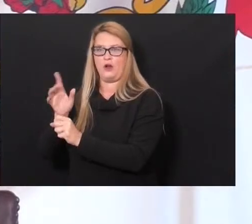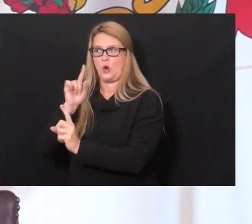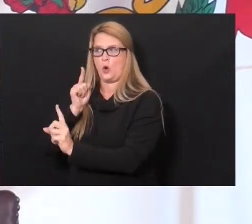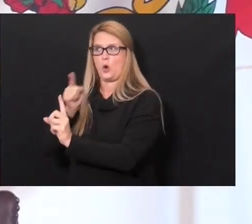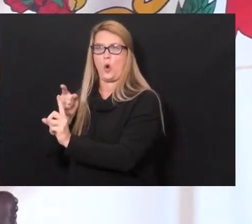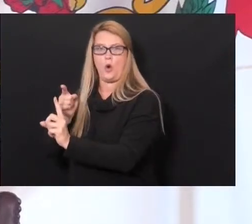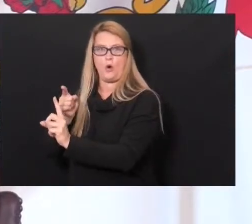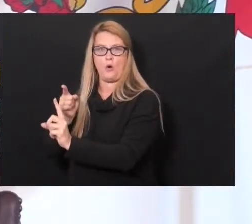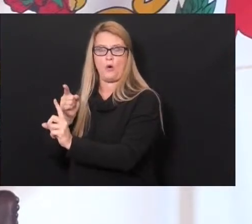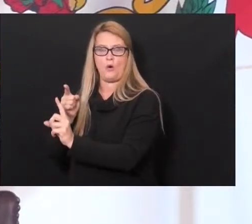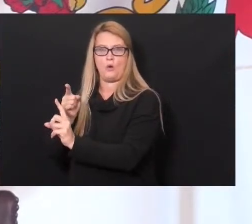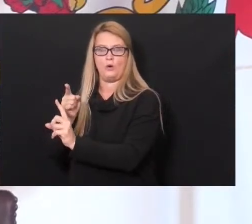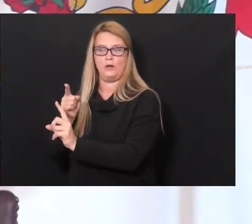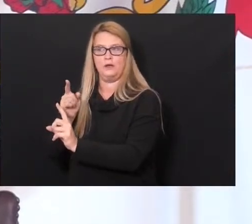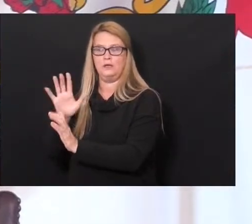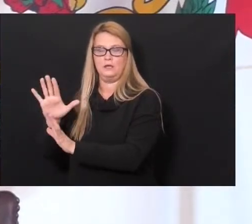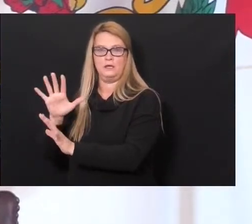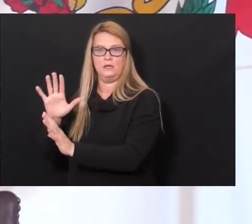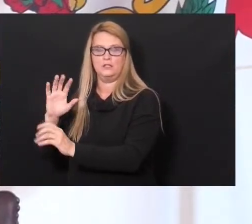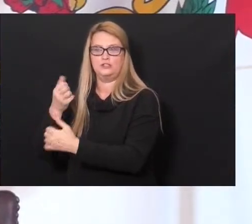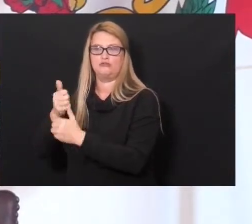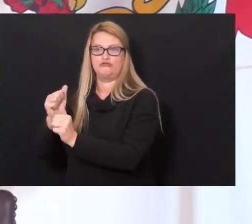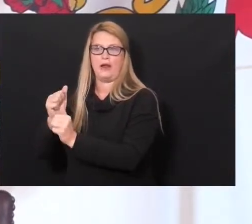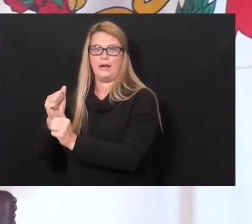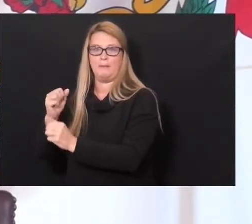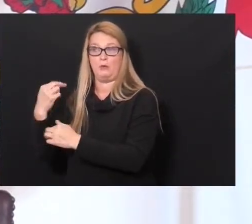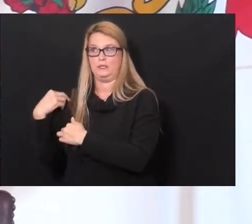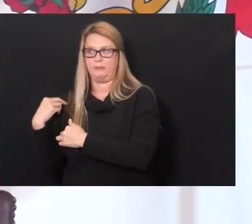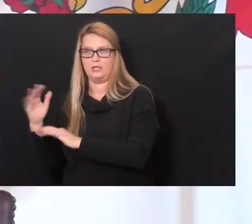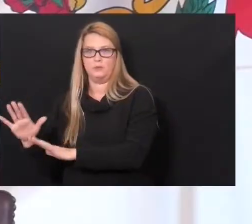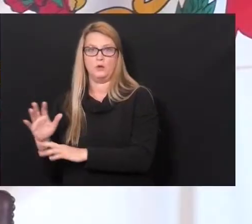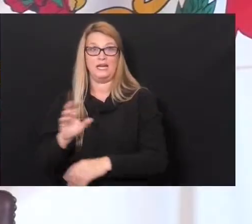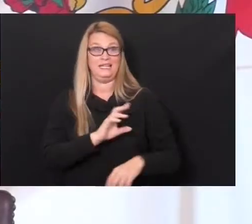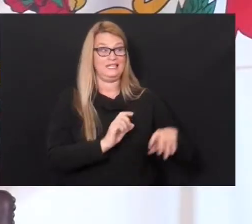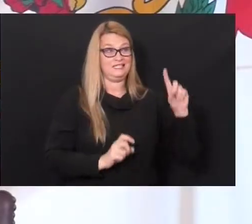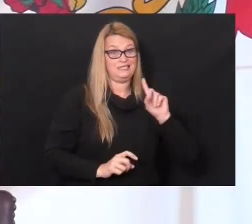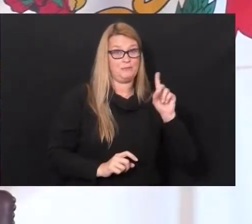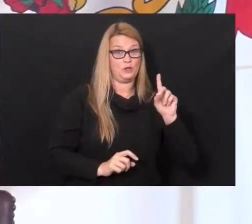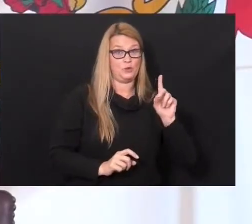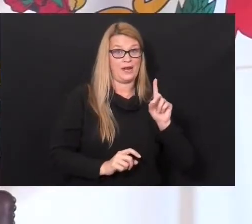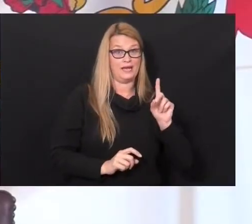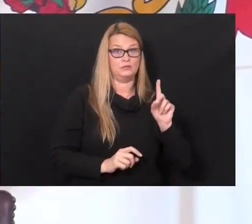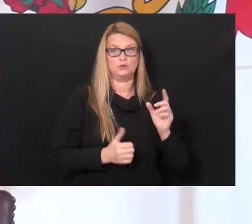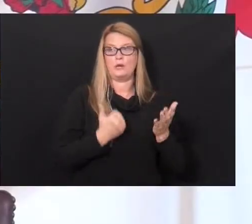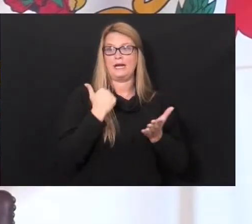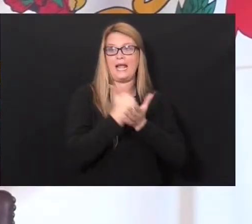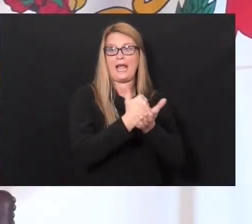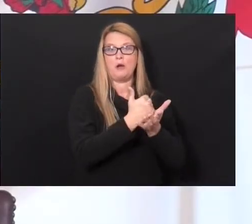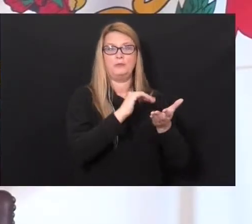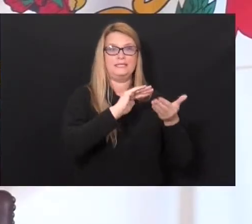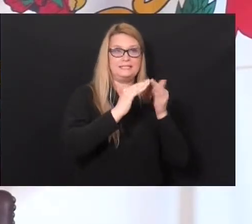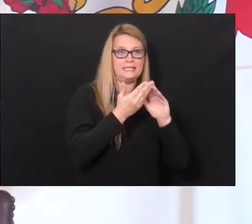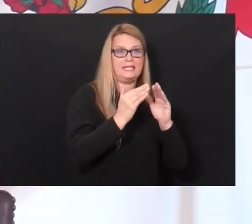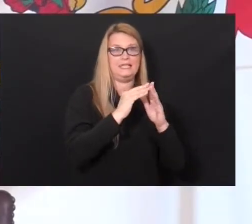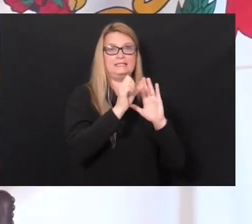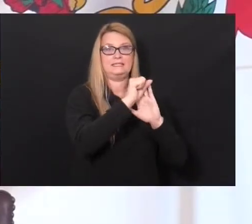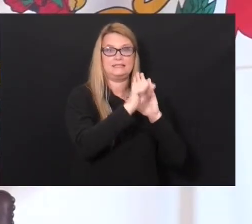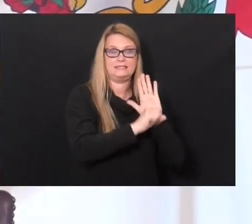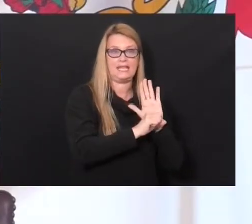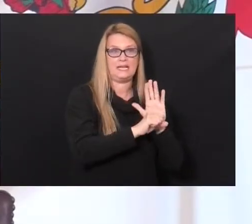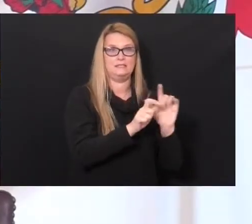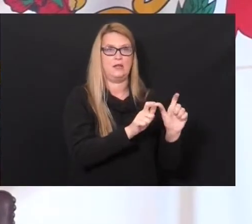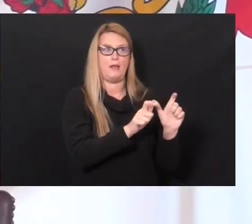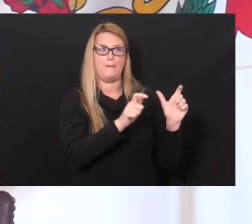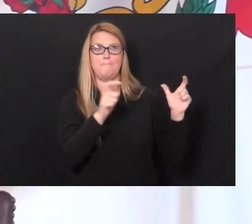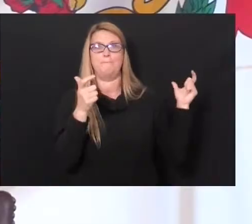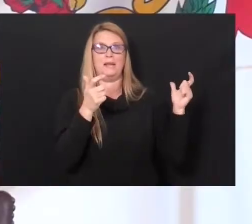look fiscally responsible. And the Democrats were trying to bail out the cities and states on these